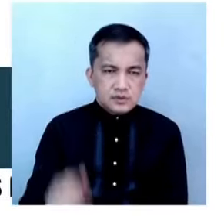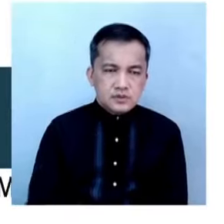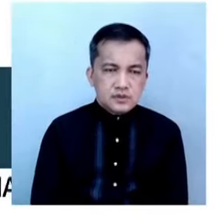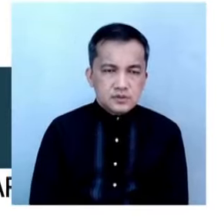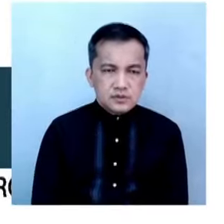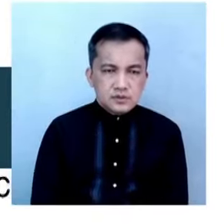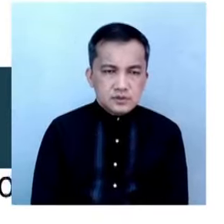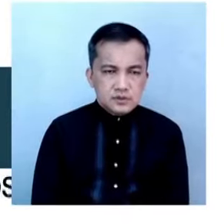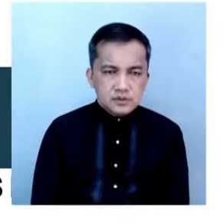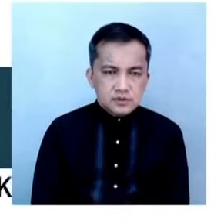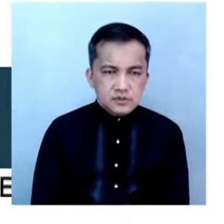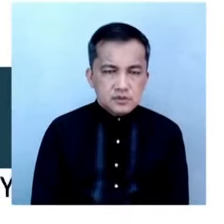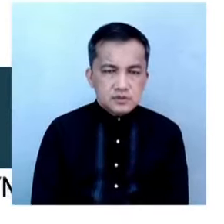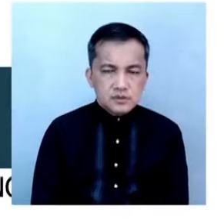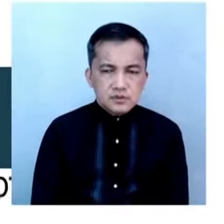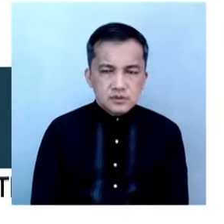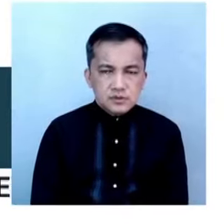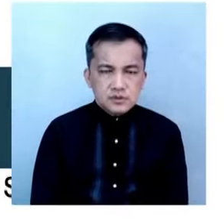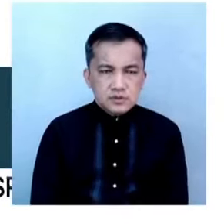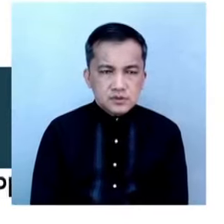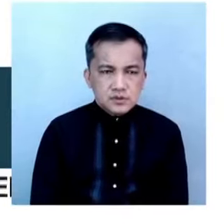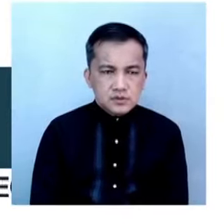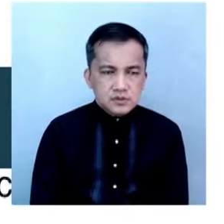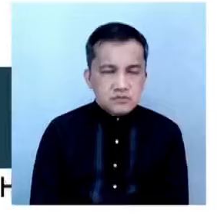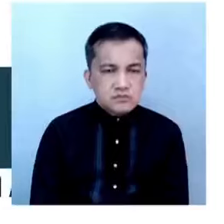ay, yun nga po,